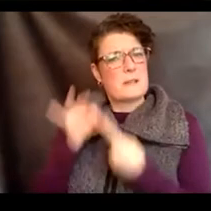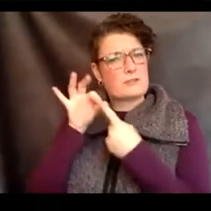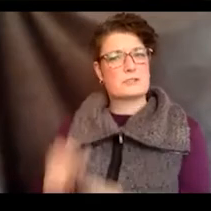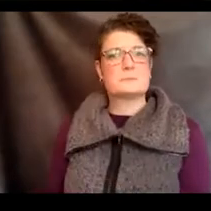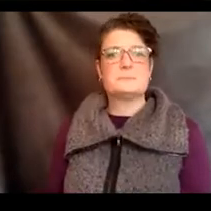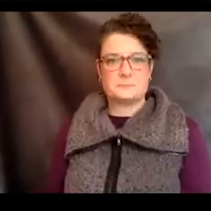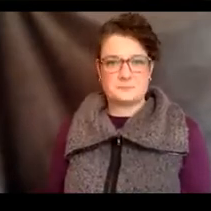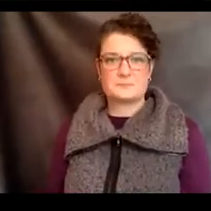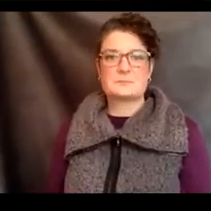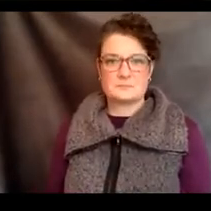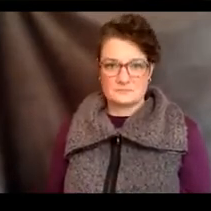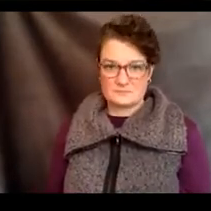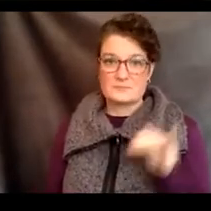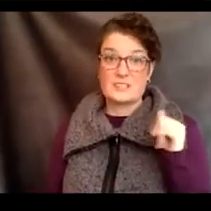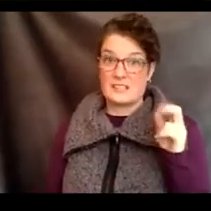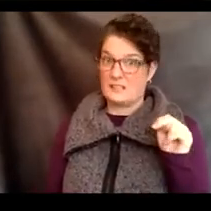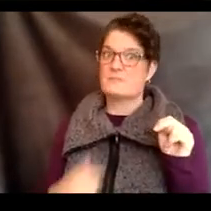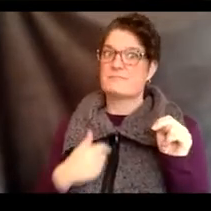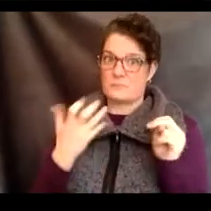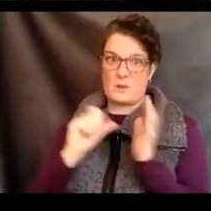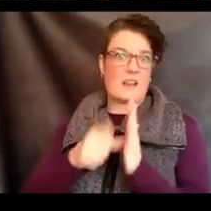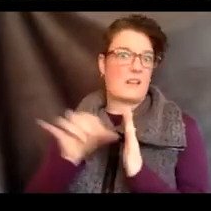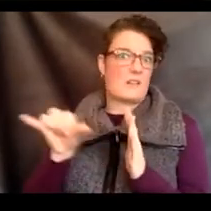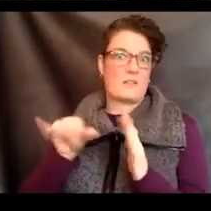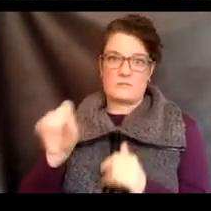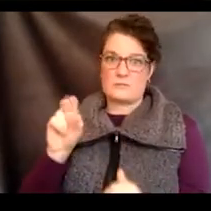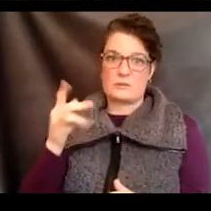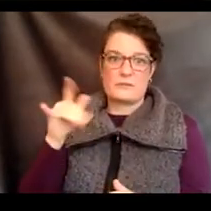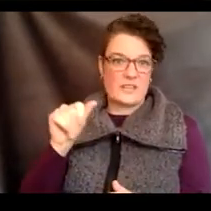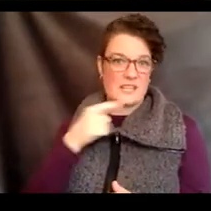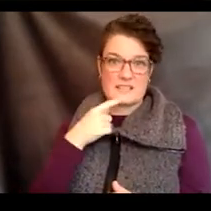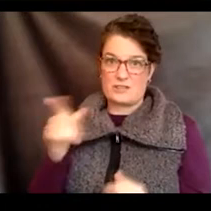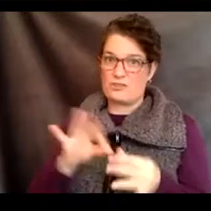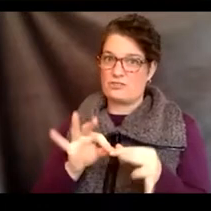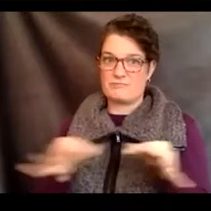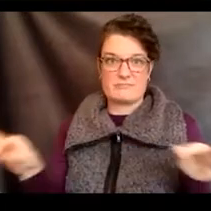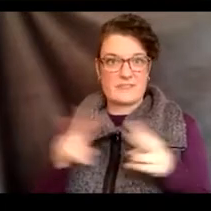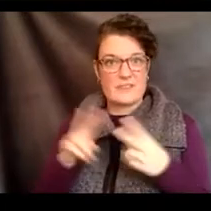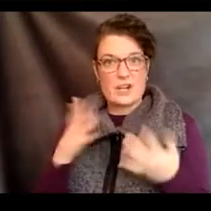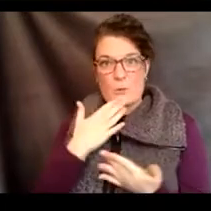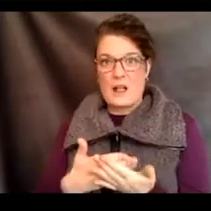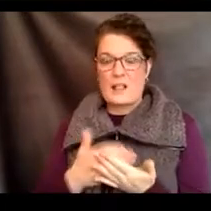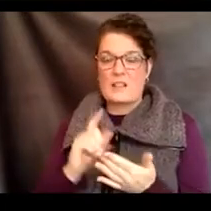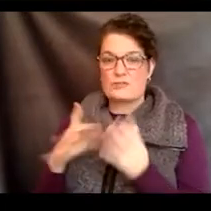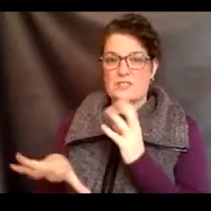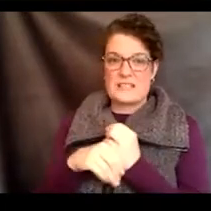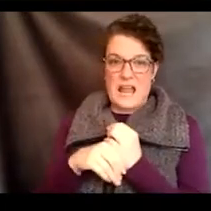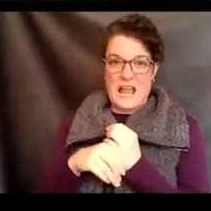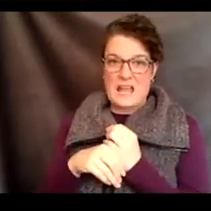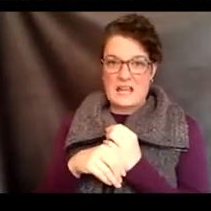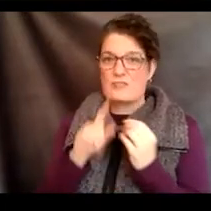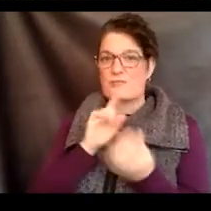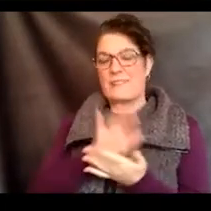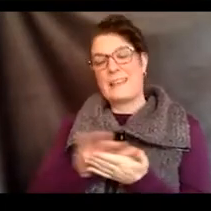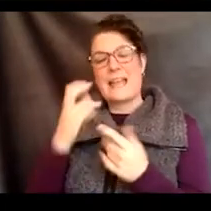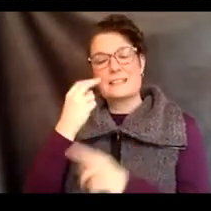Yeah, really want to echo what Sophia said. She said it really well. And I guess, like, just to add, like, it's just a really nice trip down memory